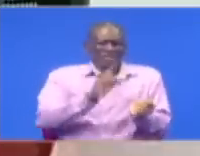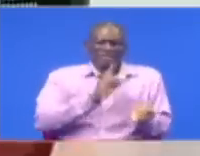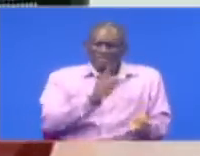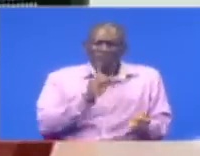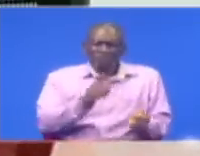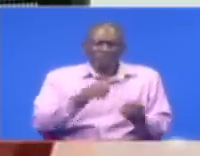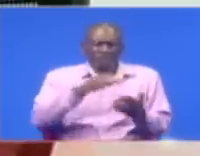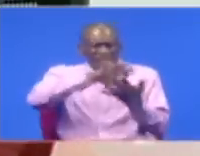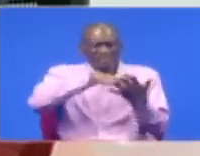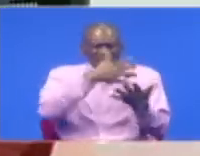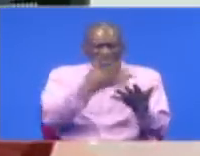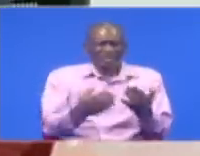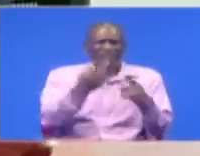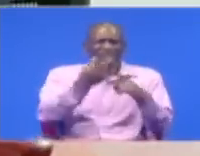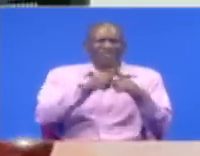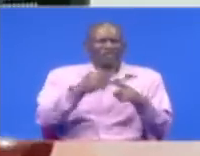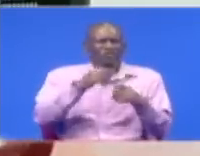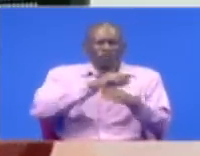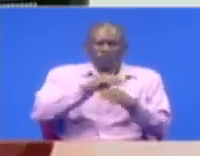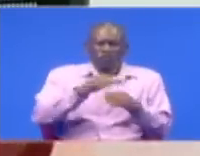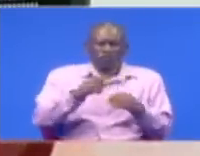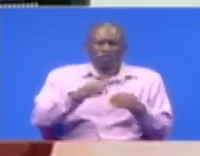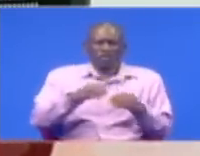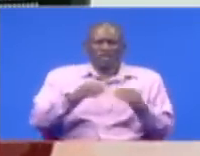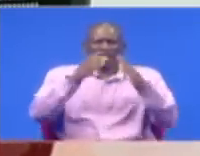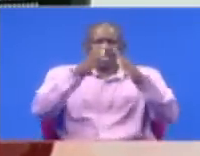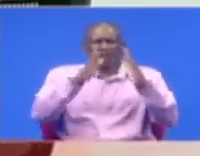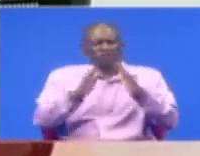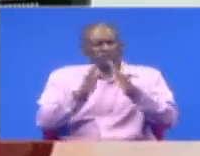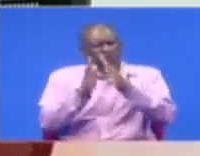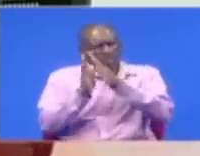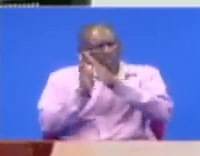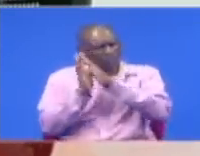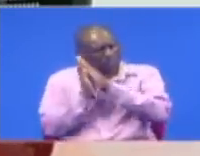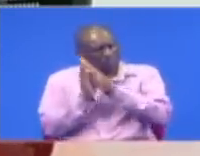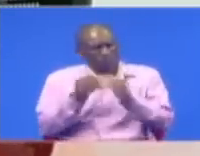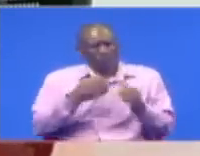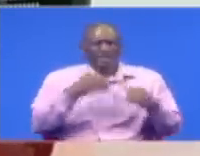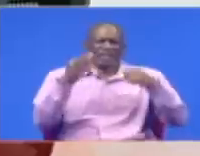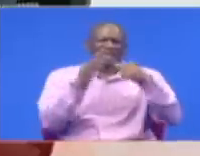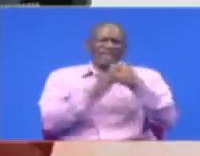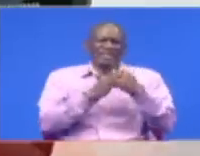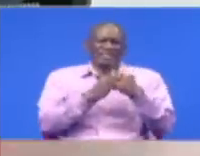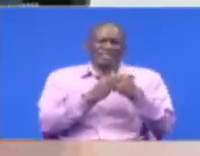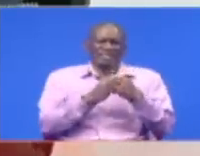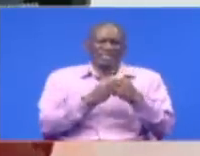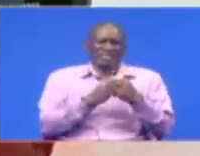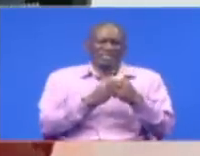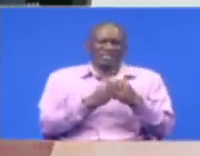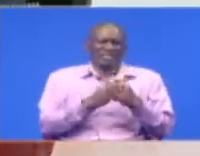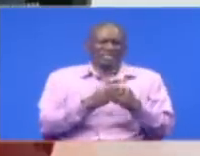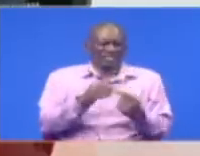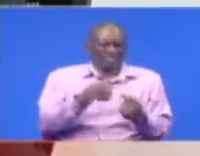structure. Then for the halls of residence, there were 8